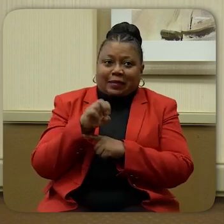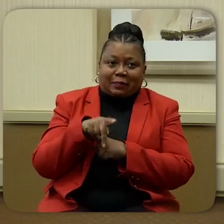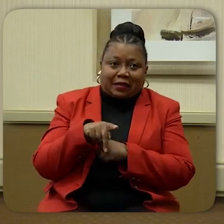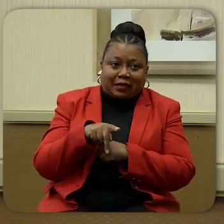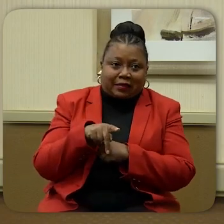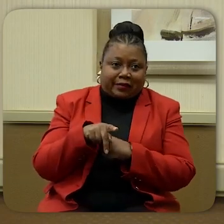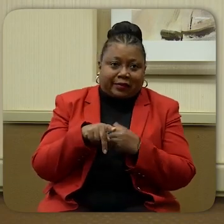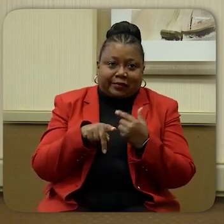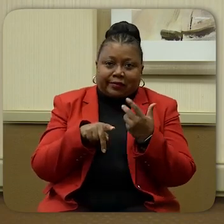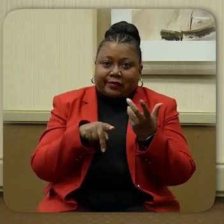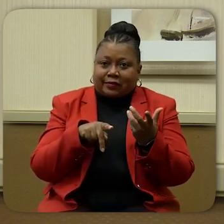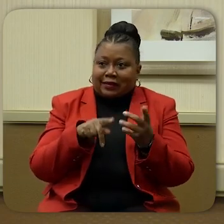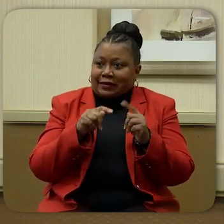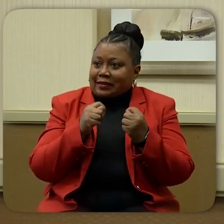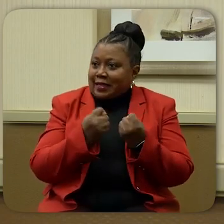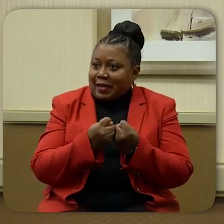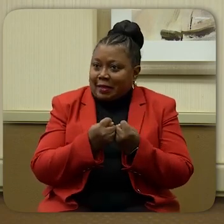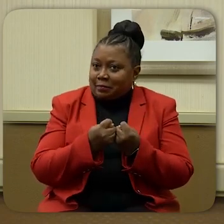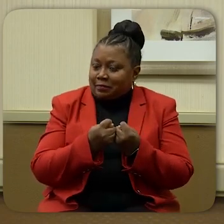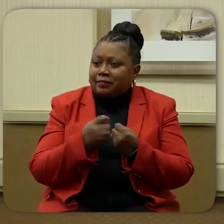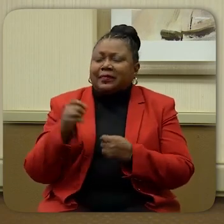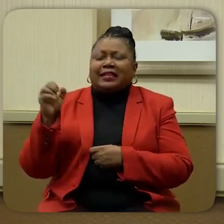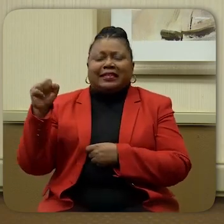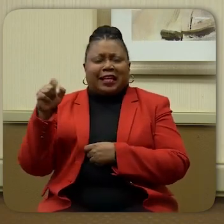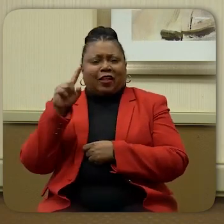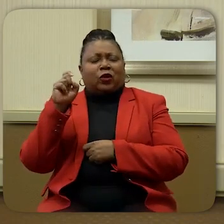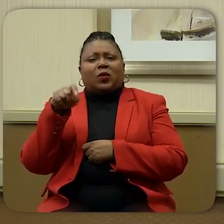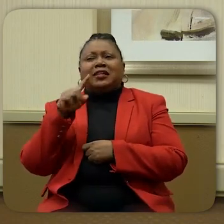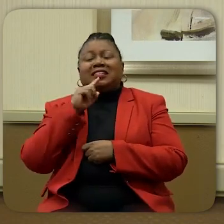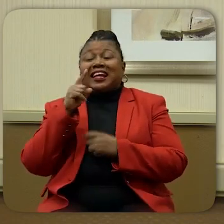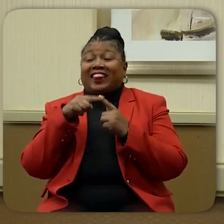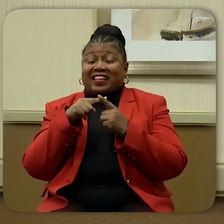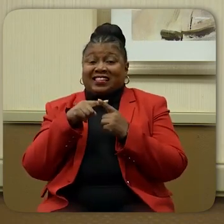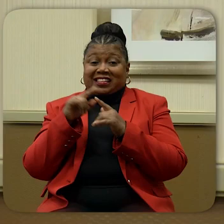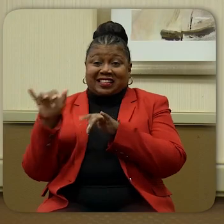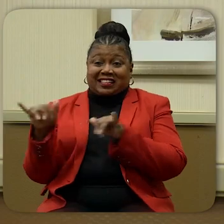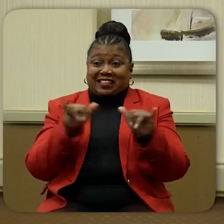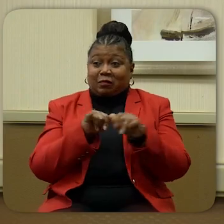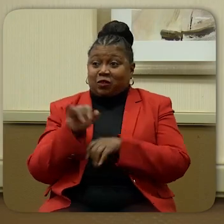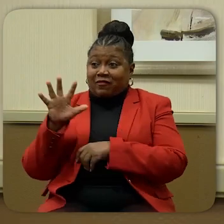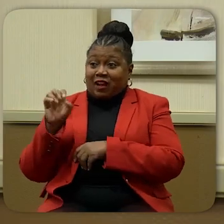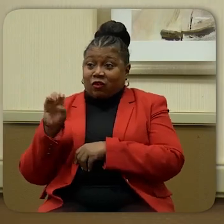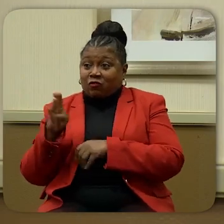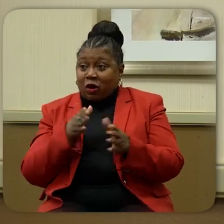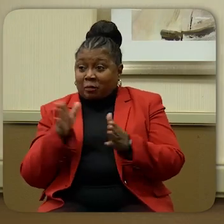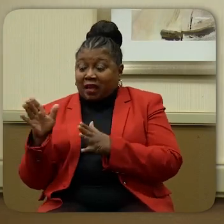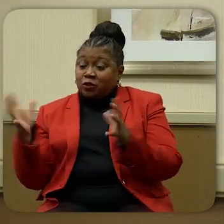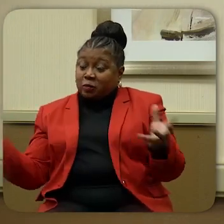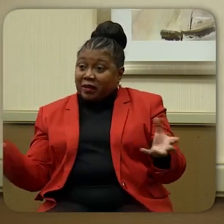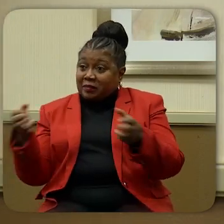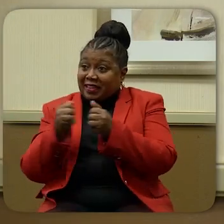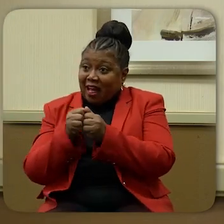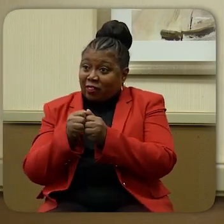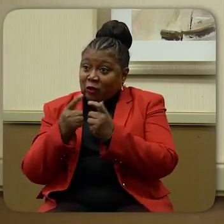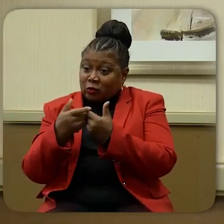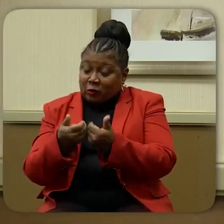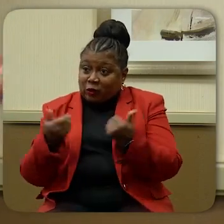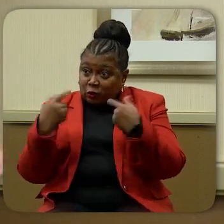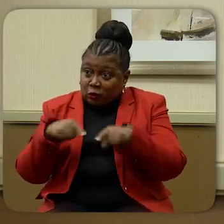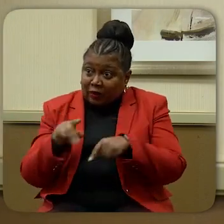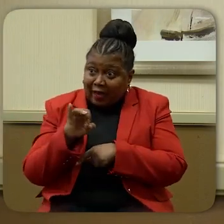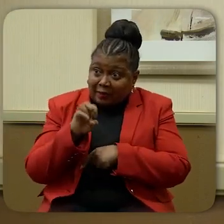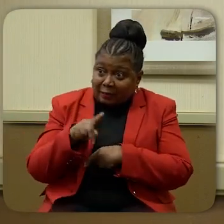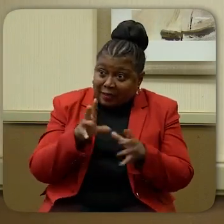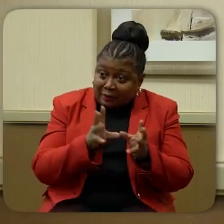IEP team? Yeah, so the question is this similar to a 504 plan? Do you put them together? Do you do this during the